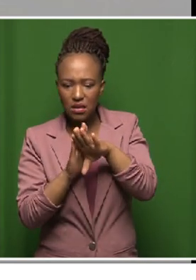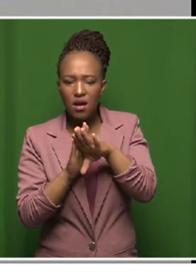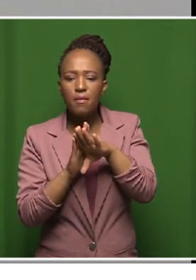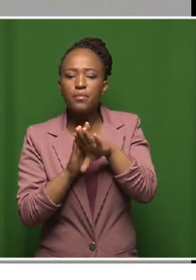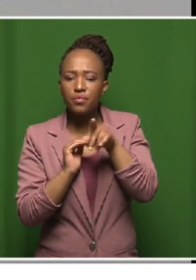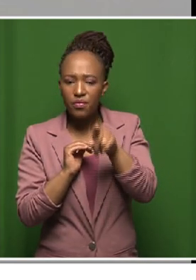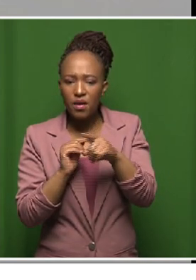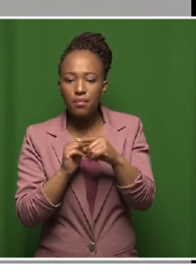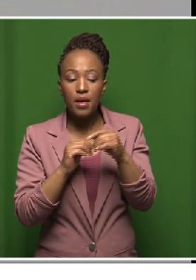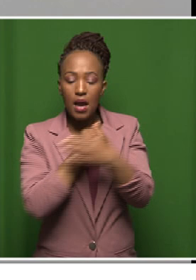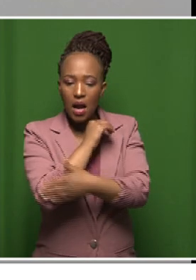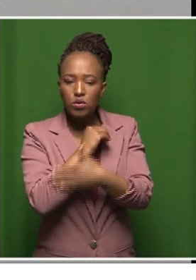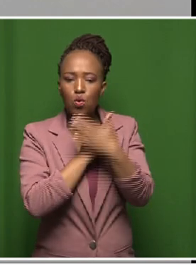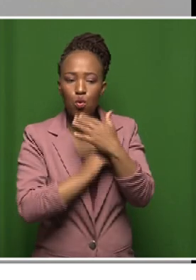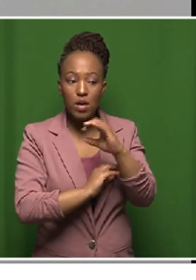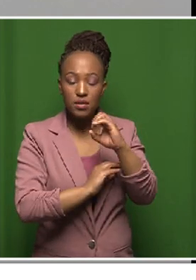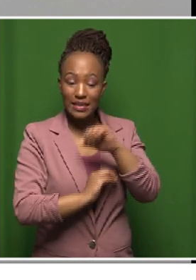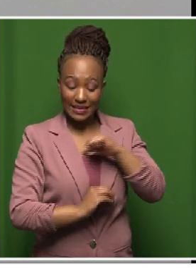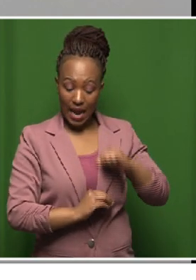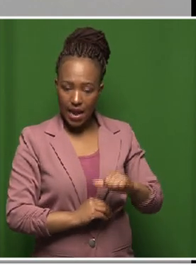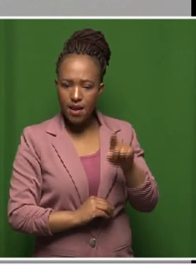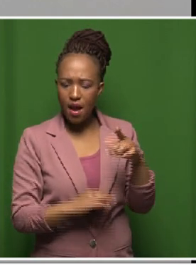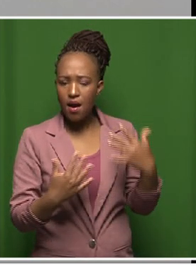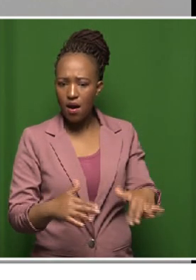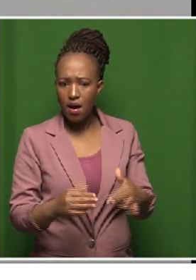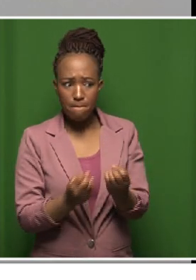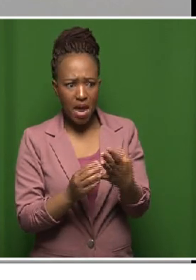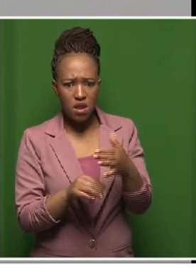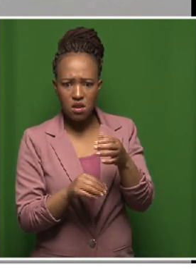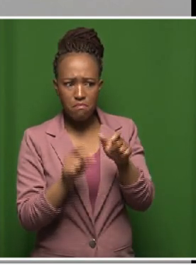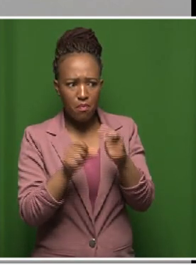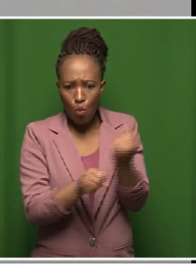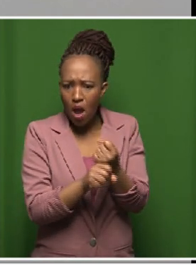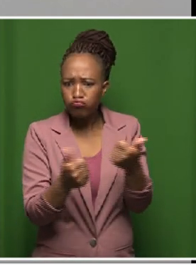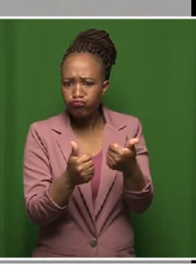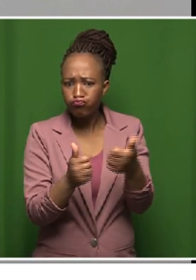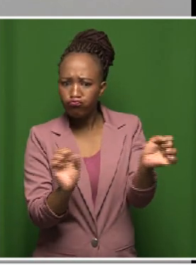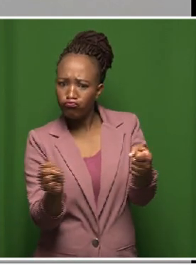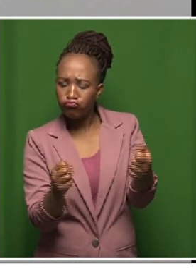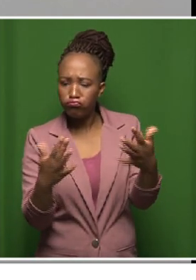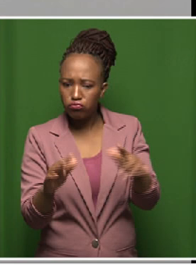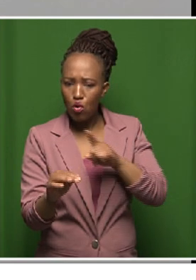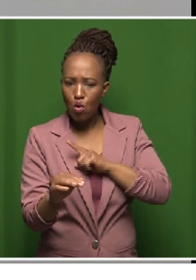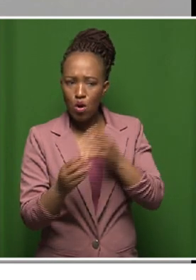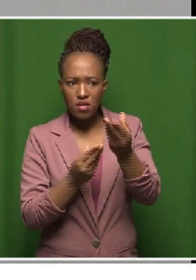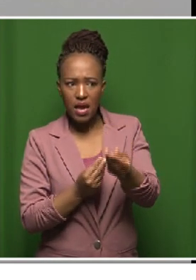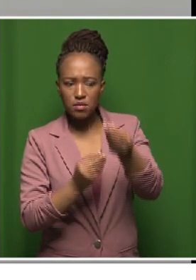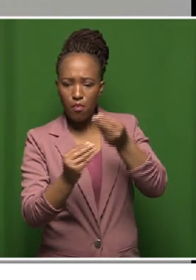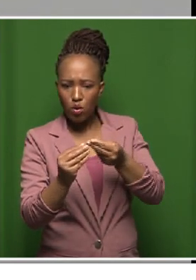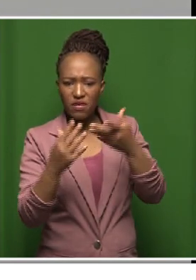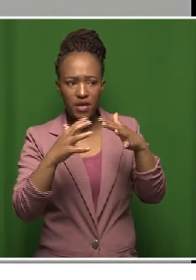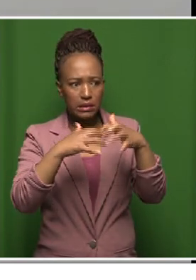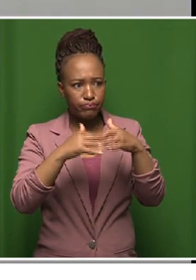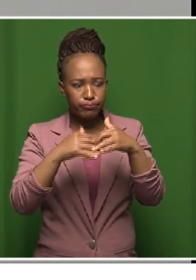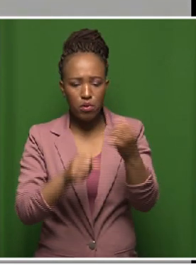zero, is a country like China. That is a country where they put a lot of emphasis on manufacturing. They exported like crazy and they created a lot